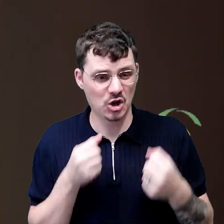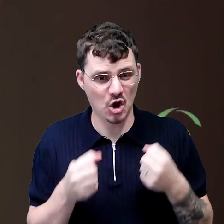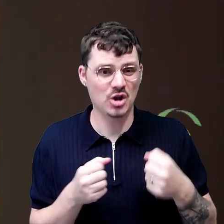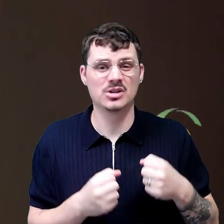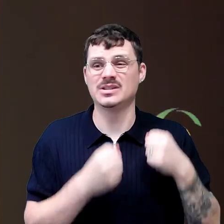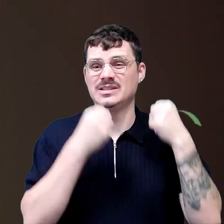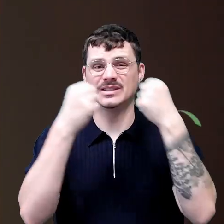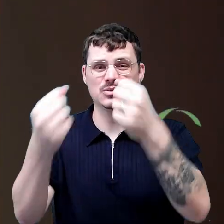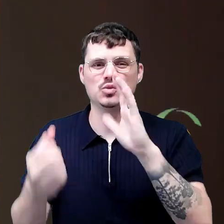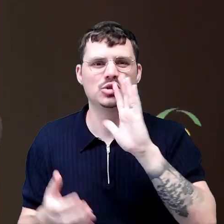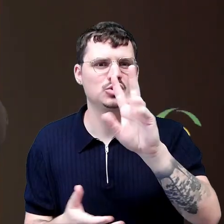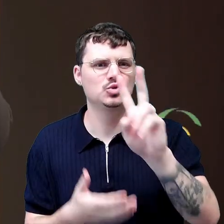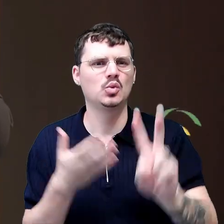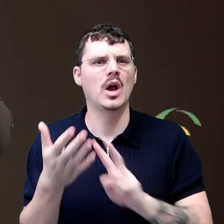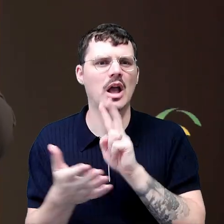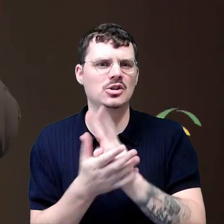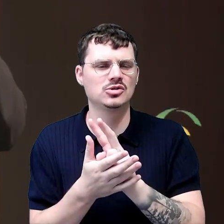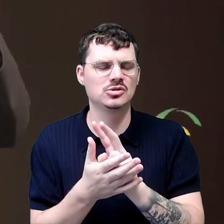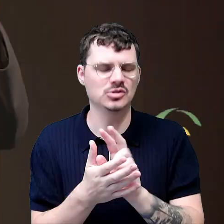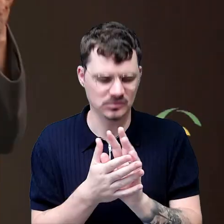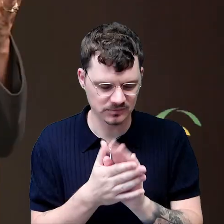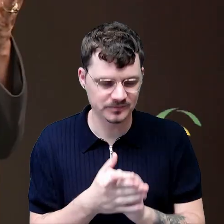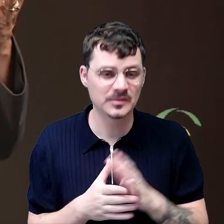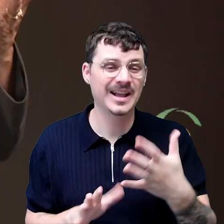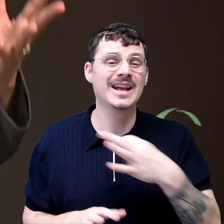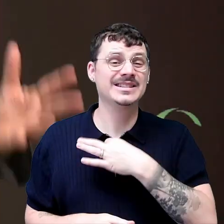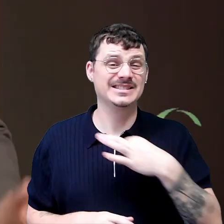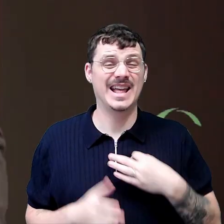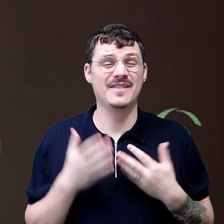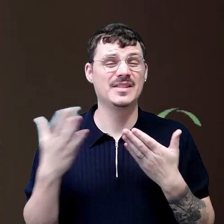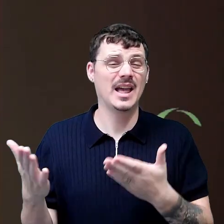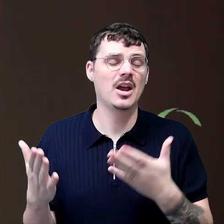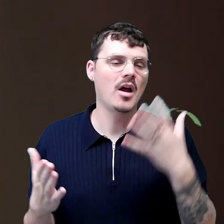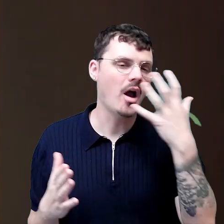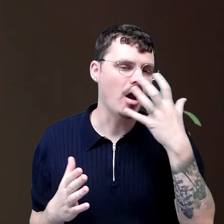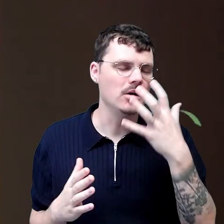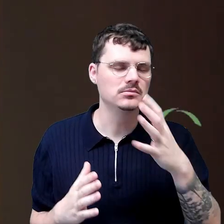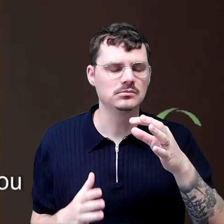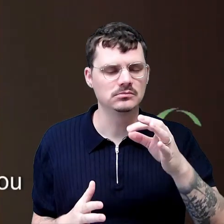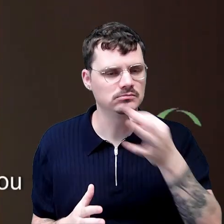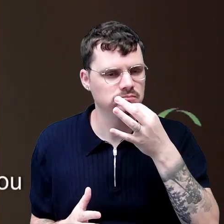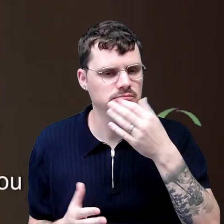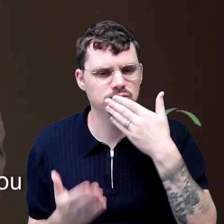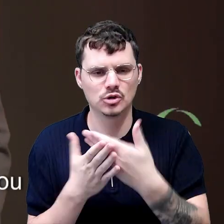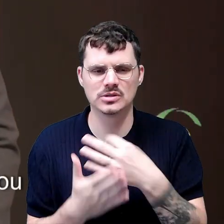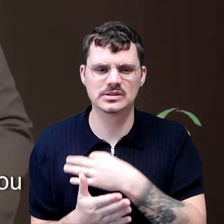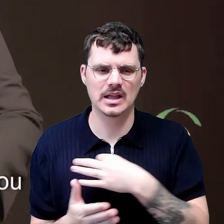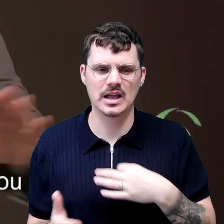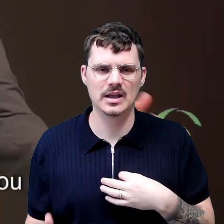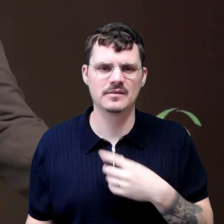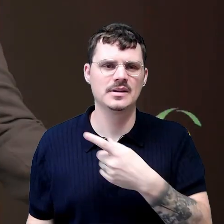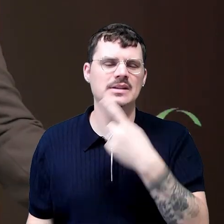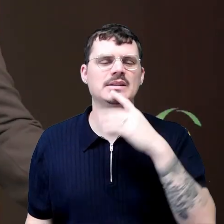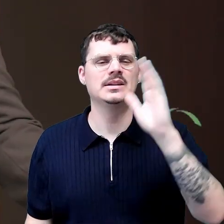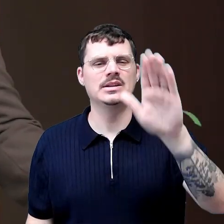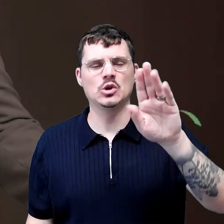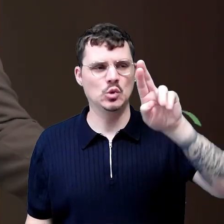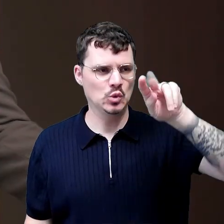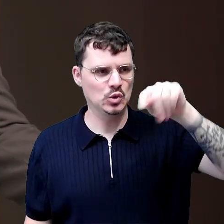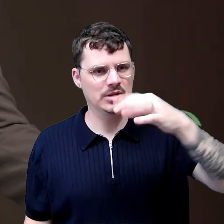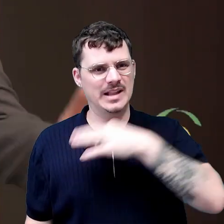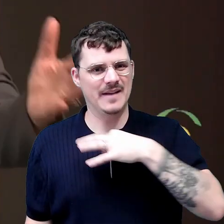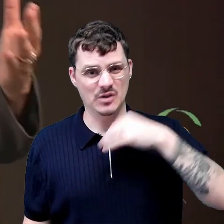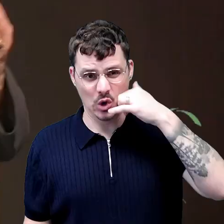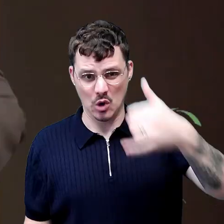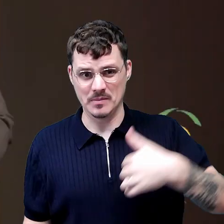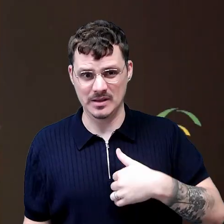it was 2 hours. Well, the staff there, excellent staff. They called me and said, Ruth, we know you never do this. What is